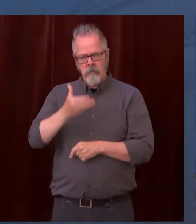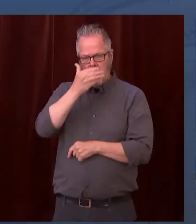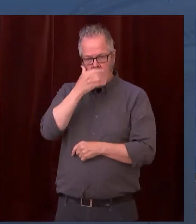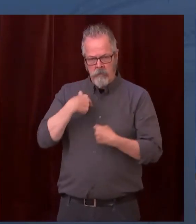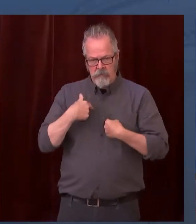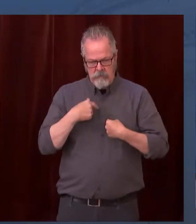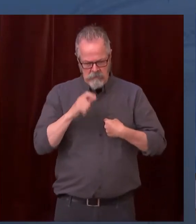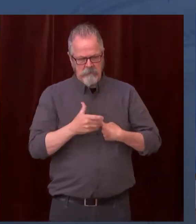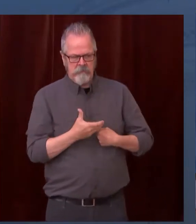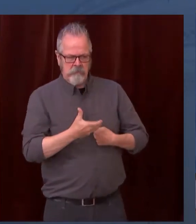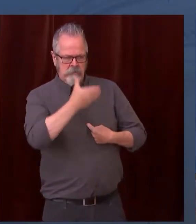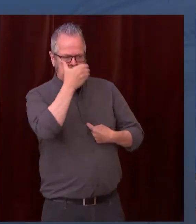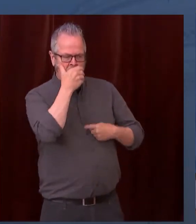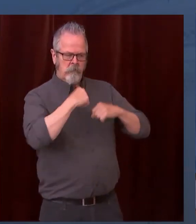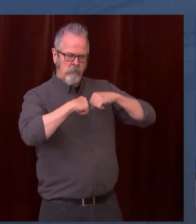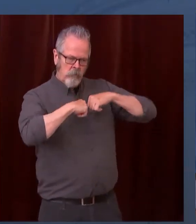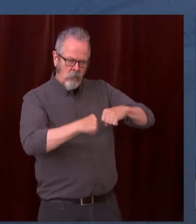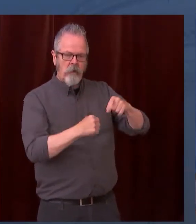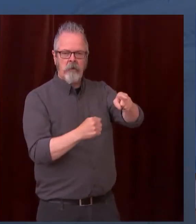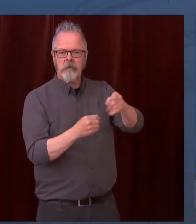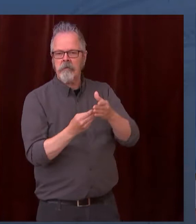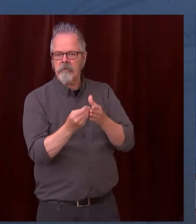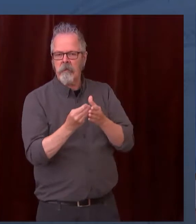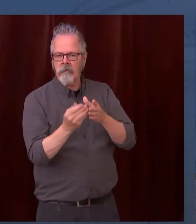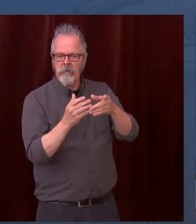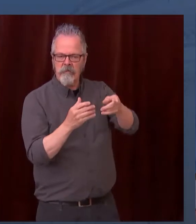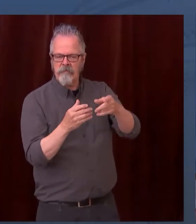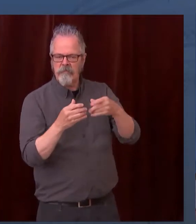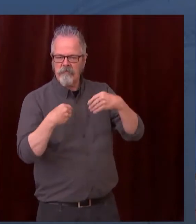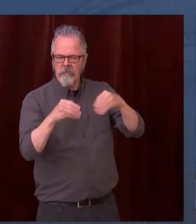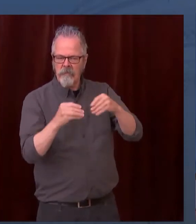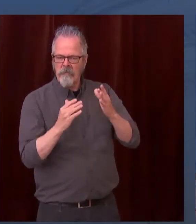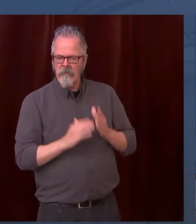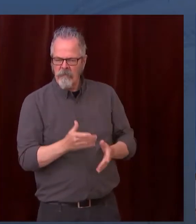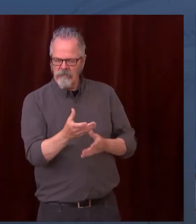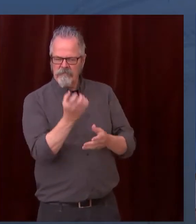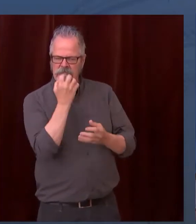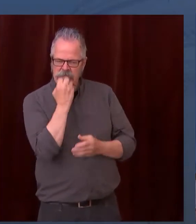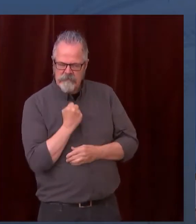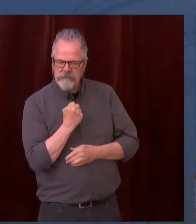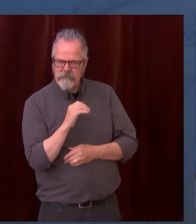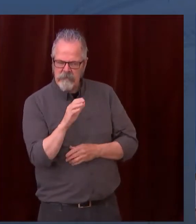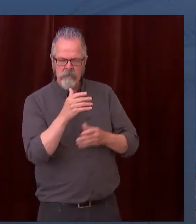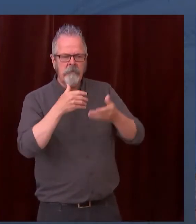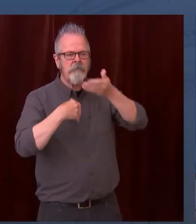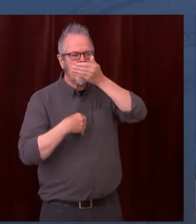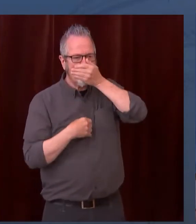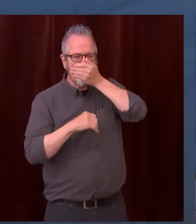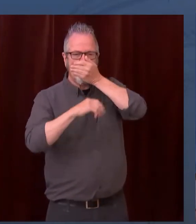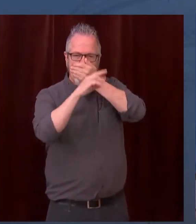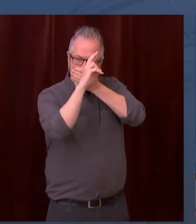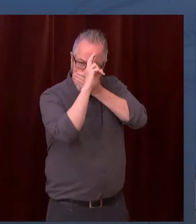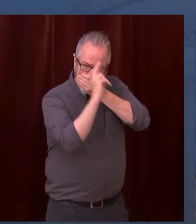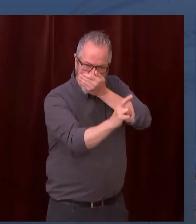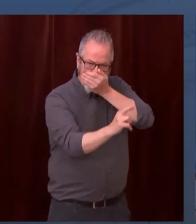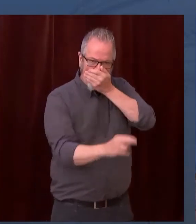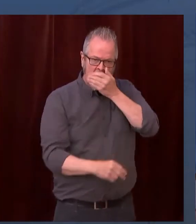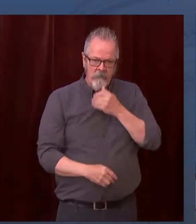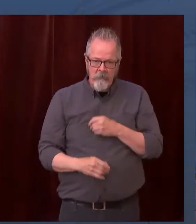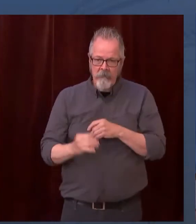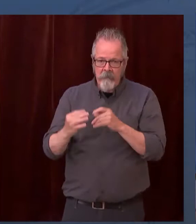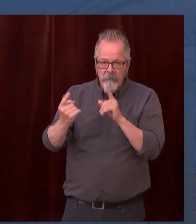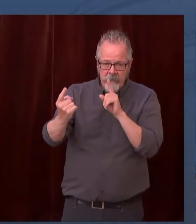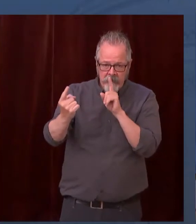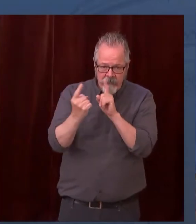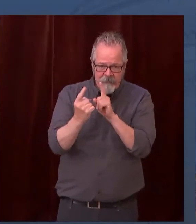a signal that we care about the community. We care about our loved ones. We care about people we're doing